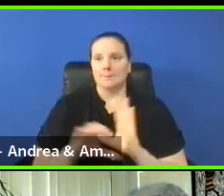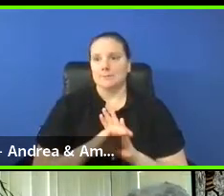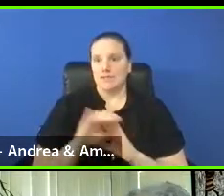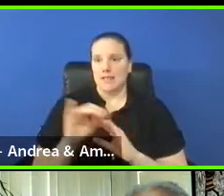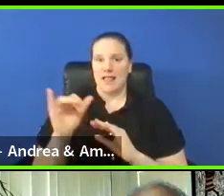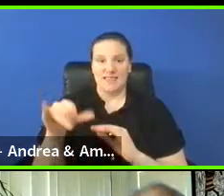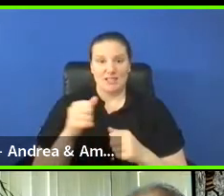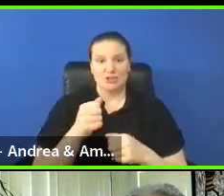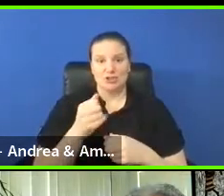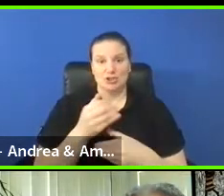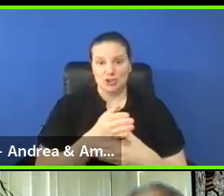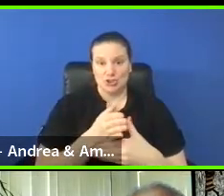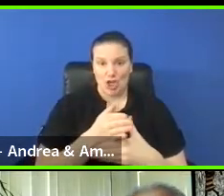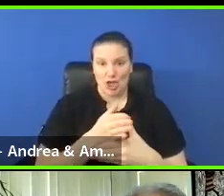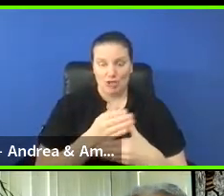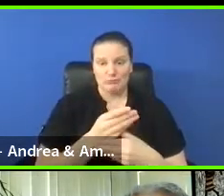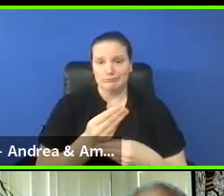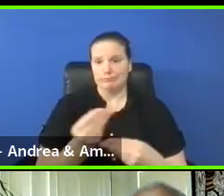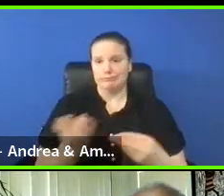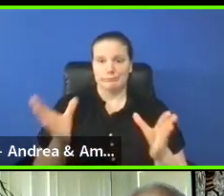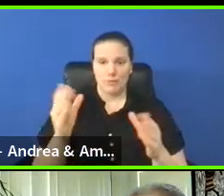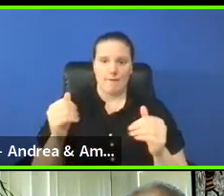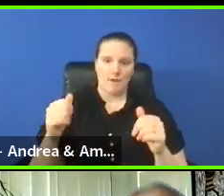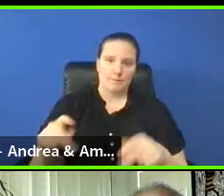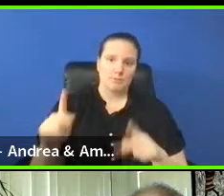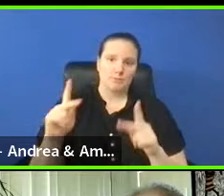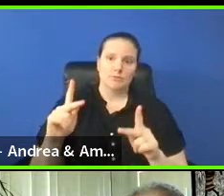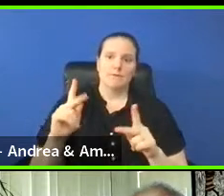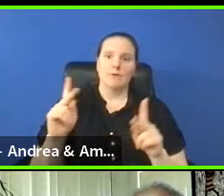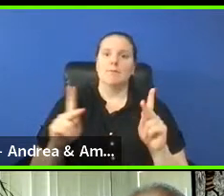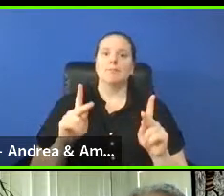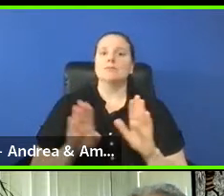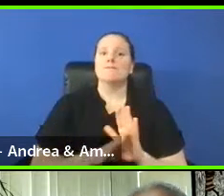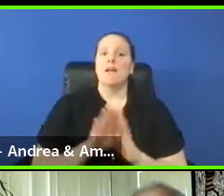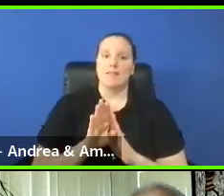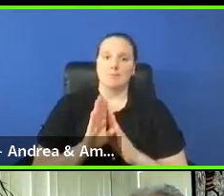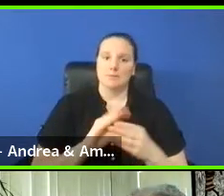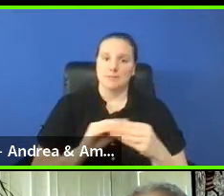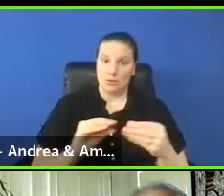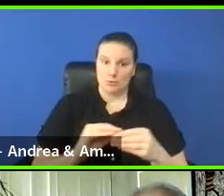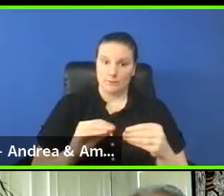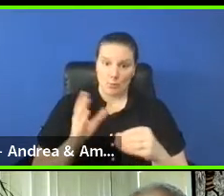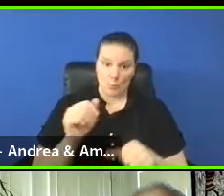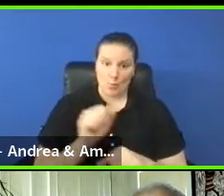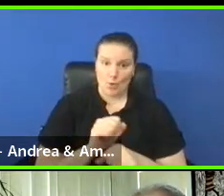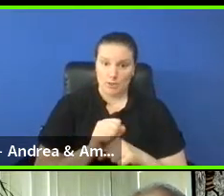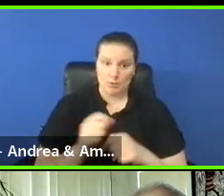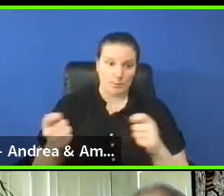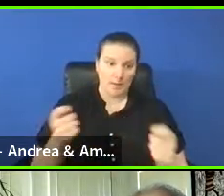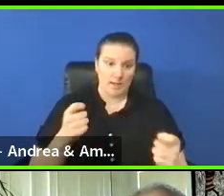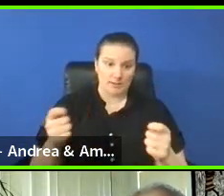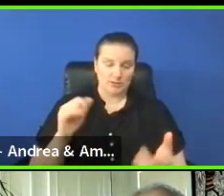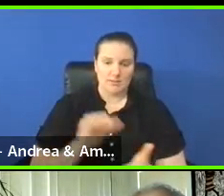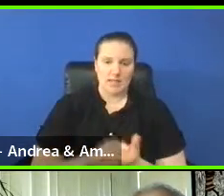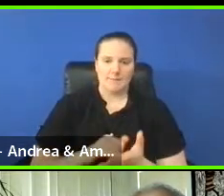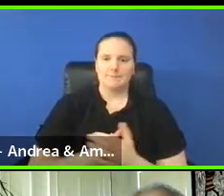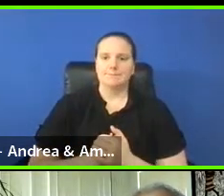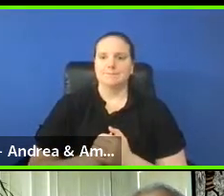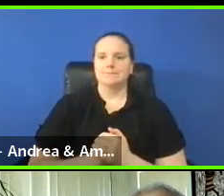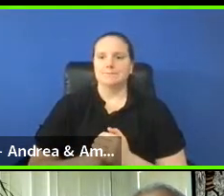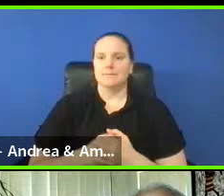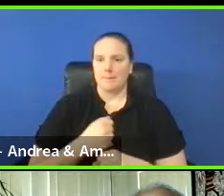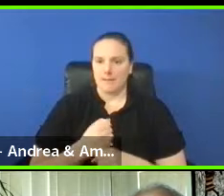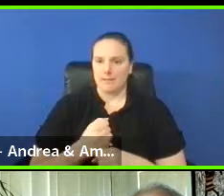get shared, there will be the opportunity for people to develop a narrative, and we're working to manage that, making